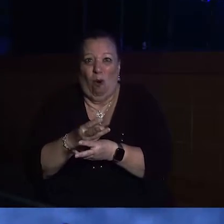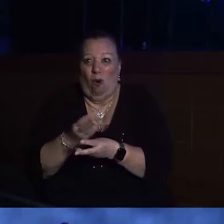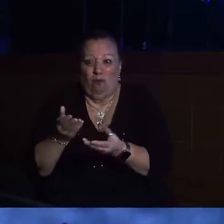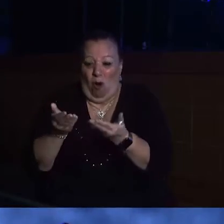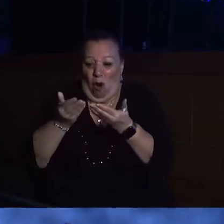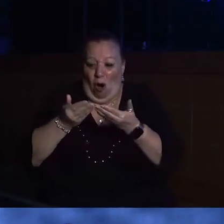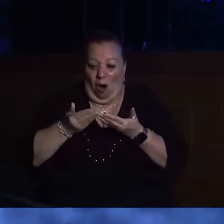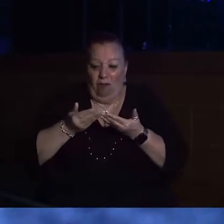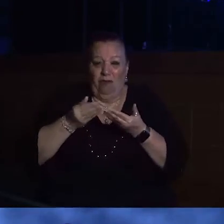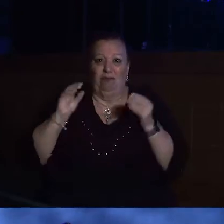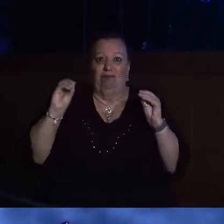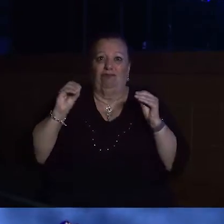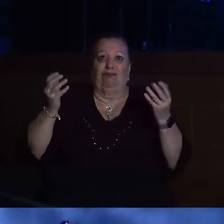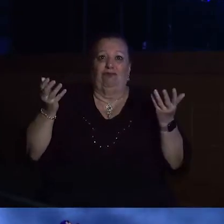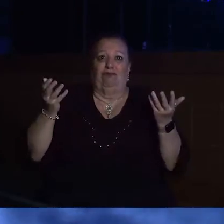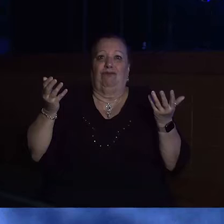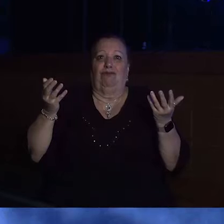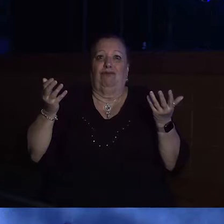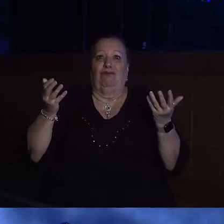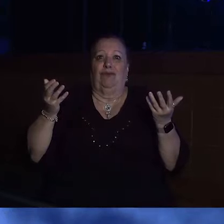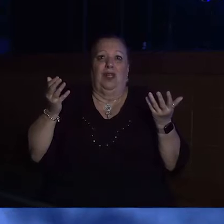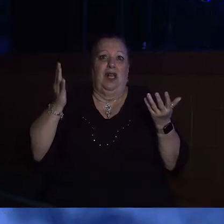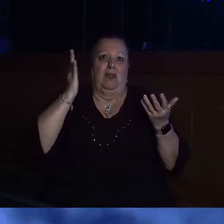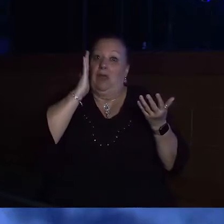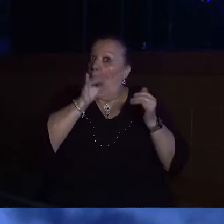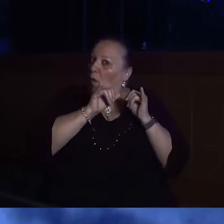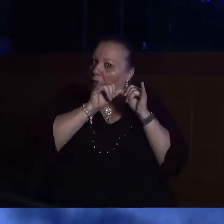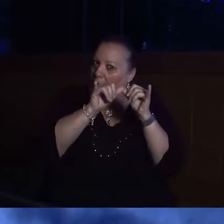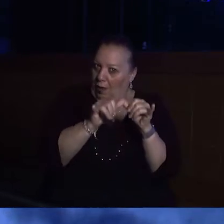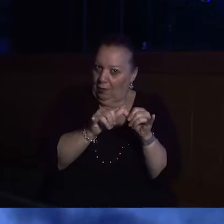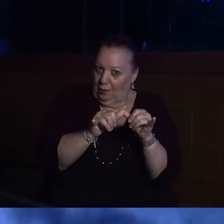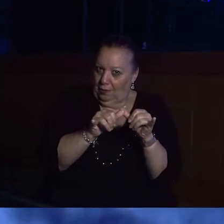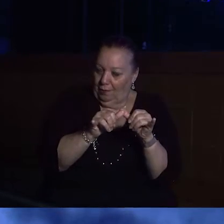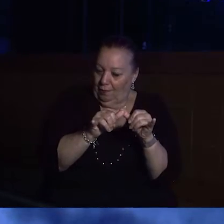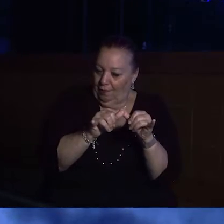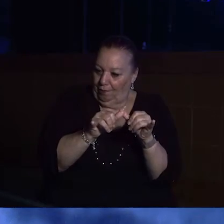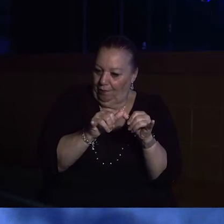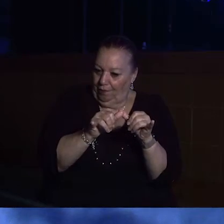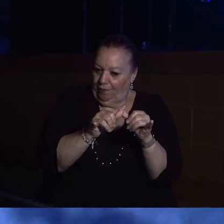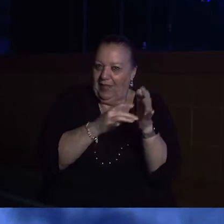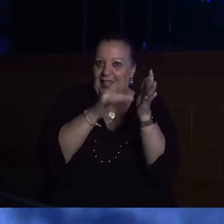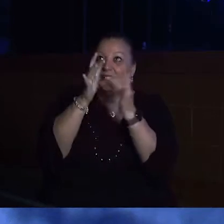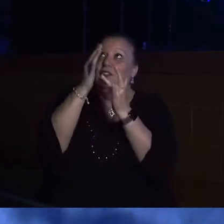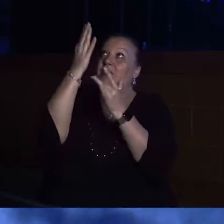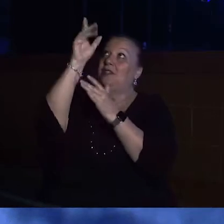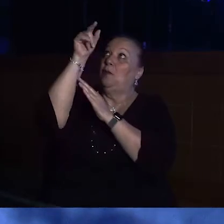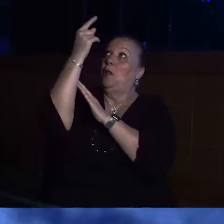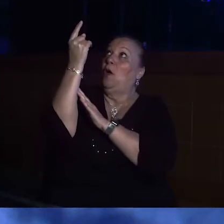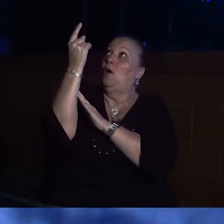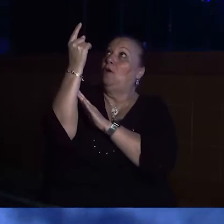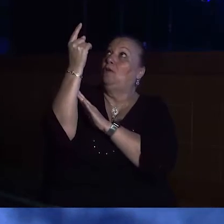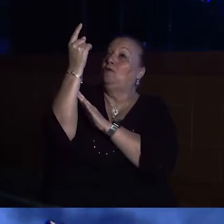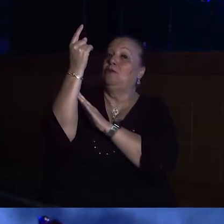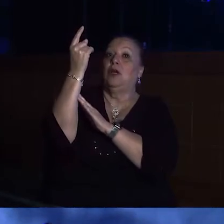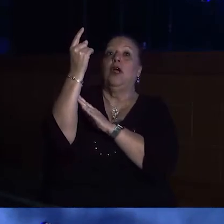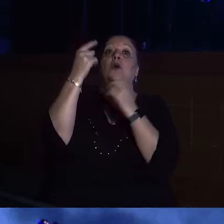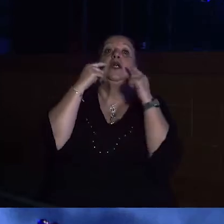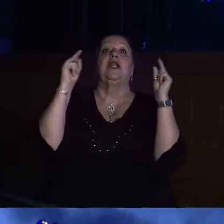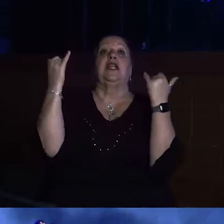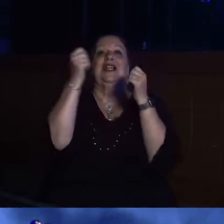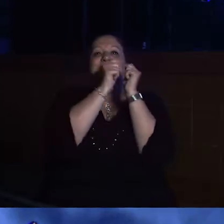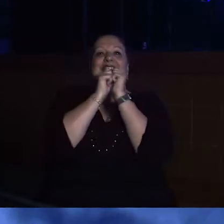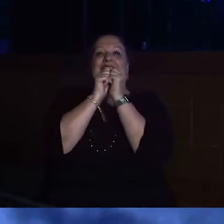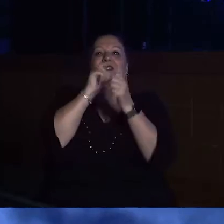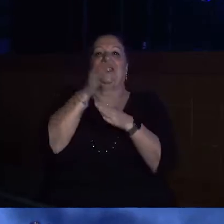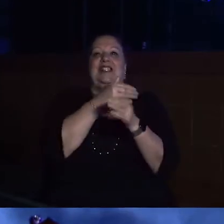offer that will last. And it's Jesus and Him alone. And so we're going to declare that together.